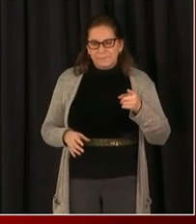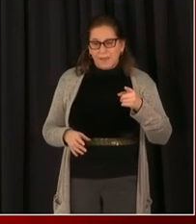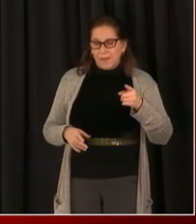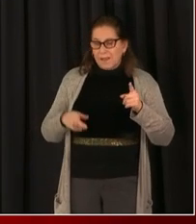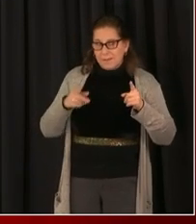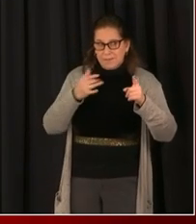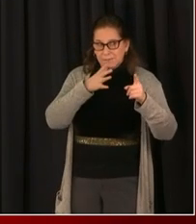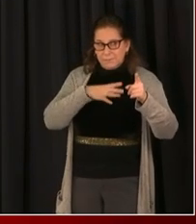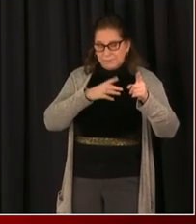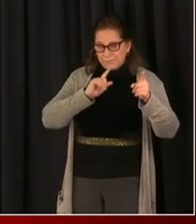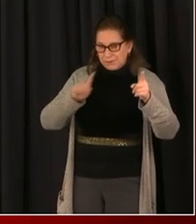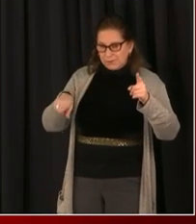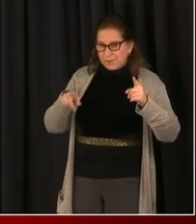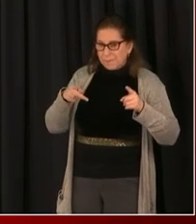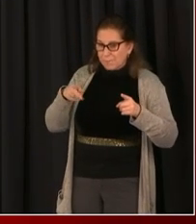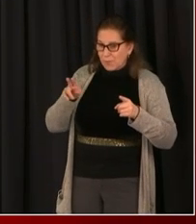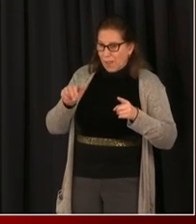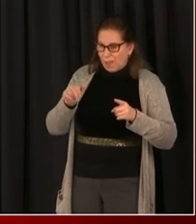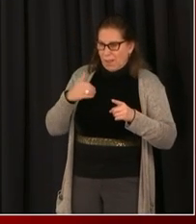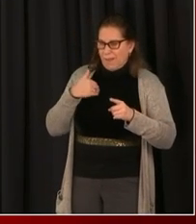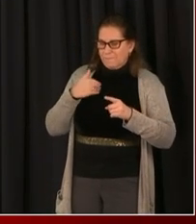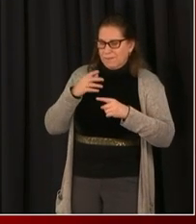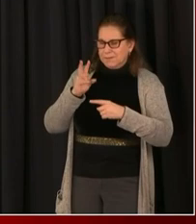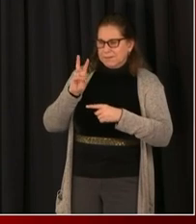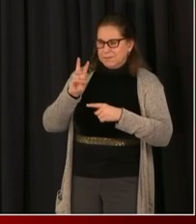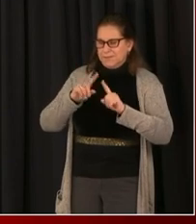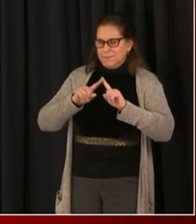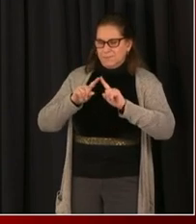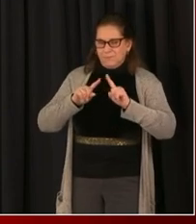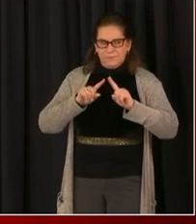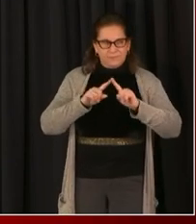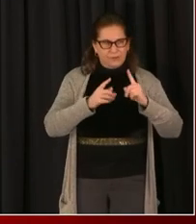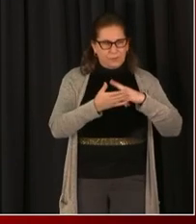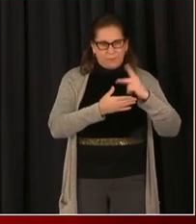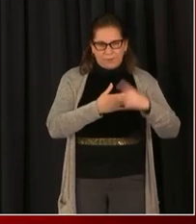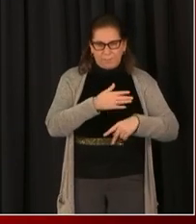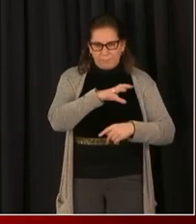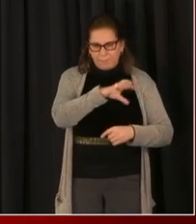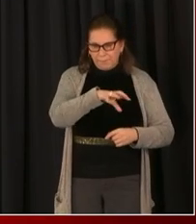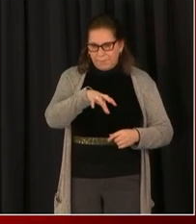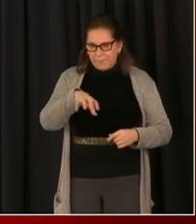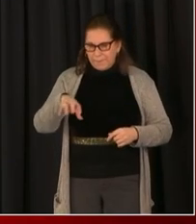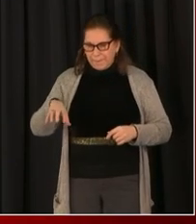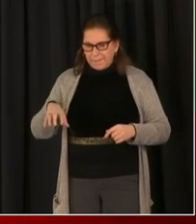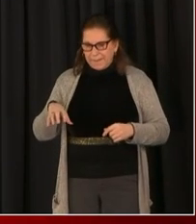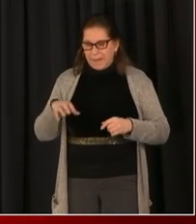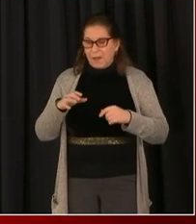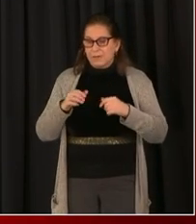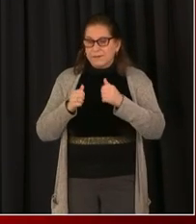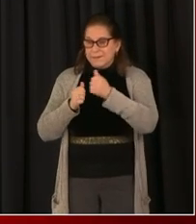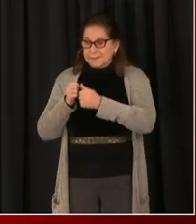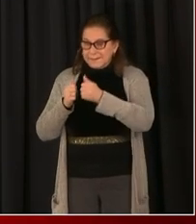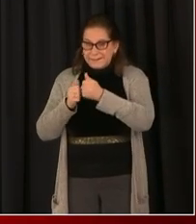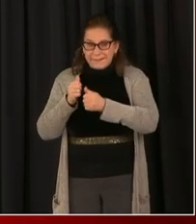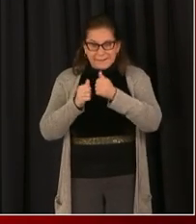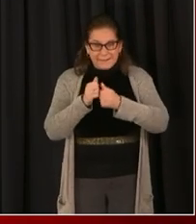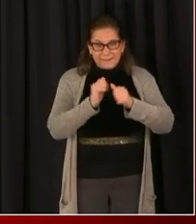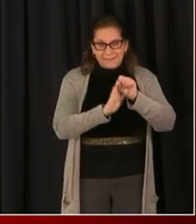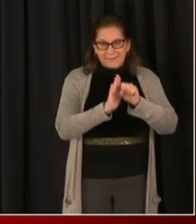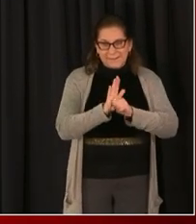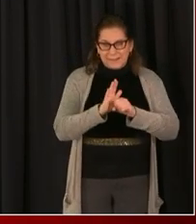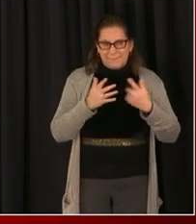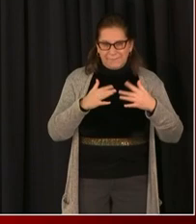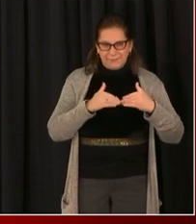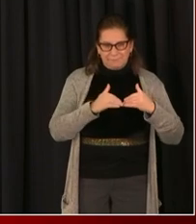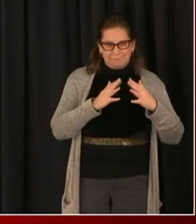6 programs that every single state has been administering. This is a brand new program. It did not exist